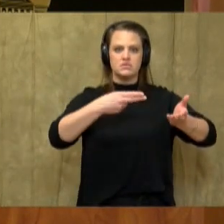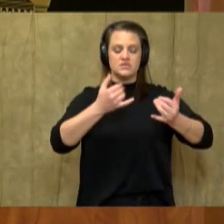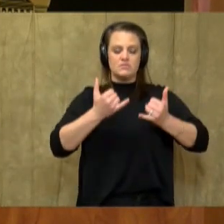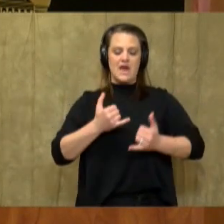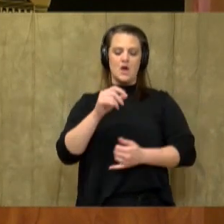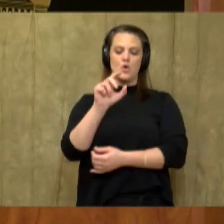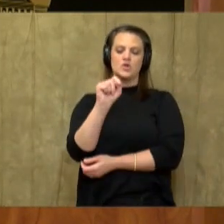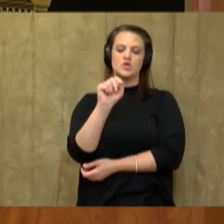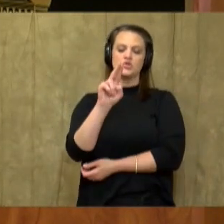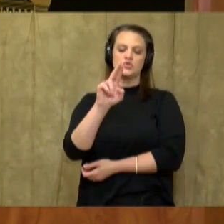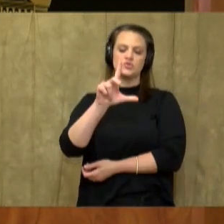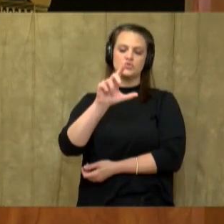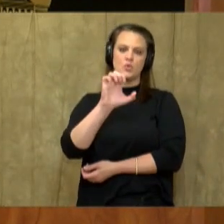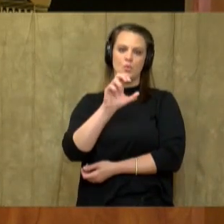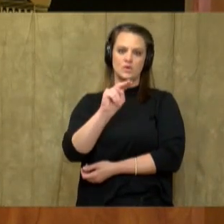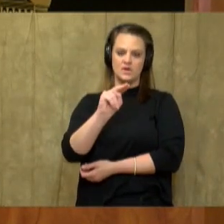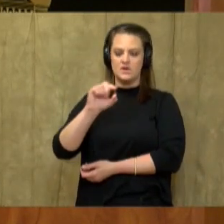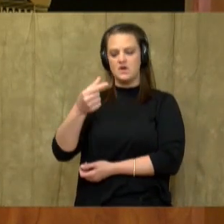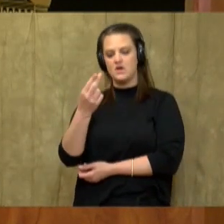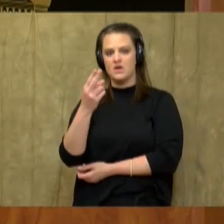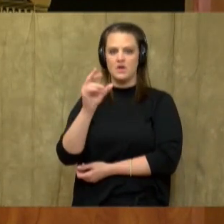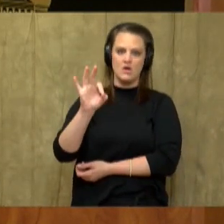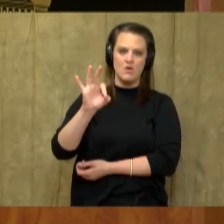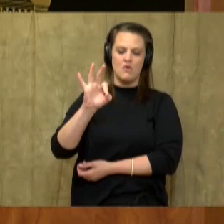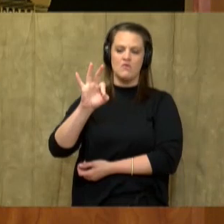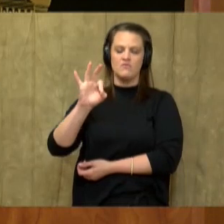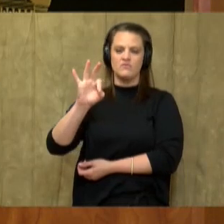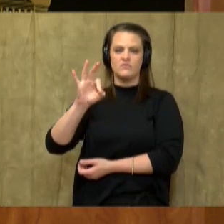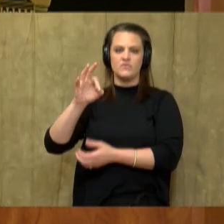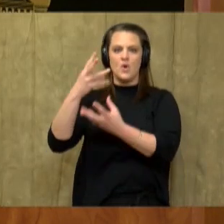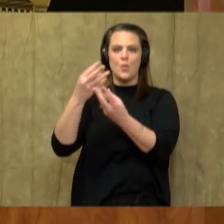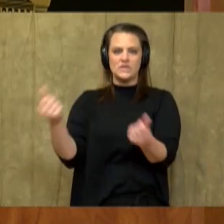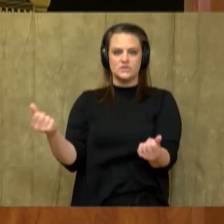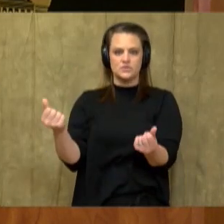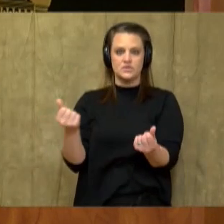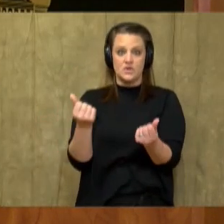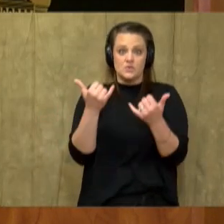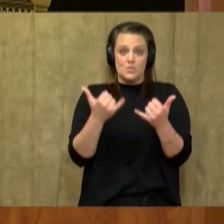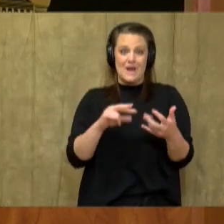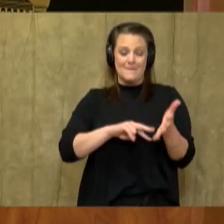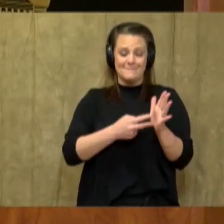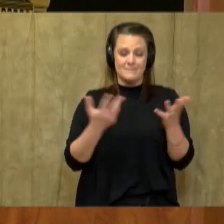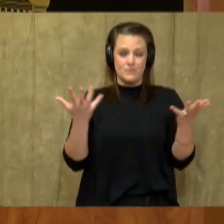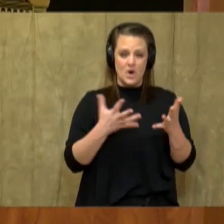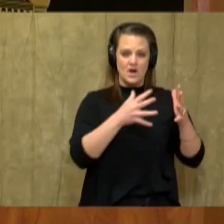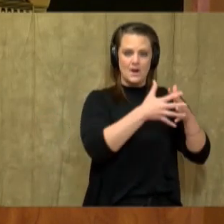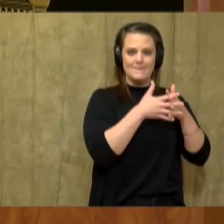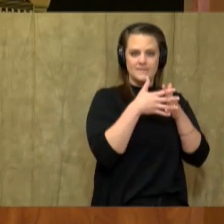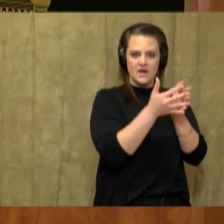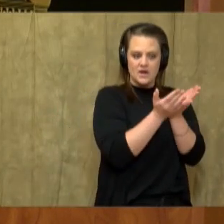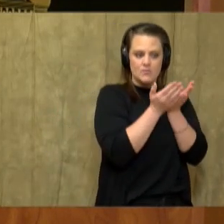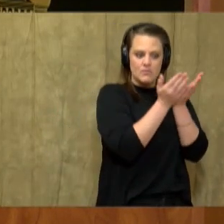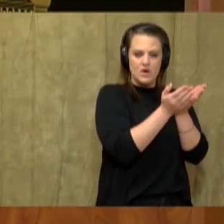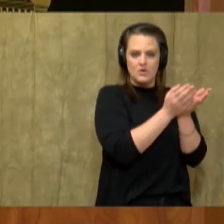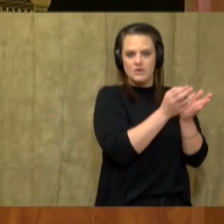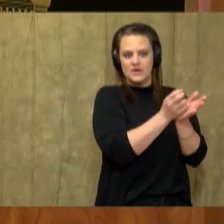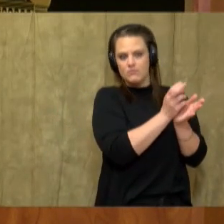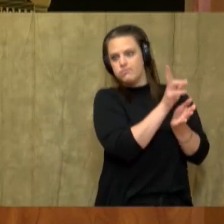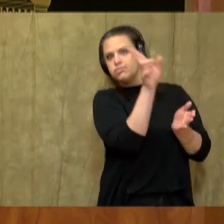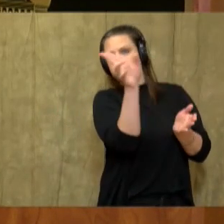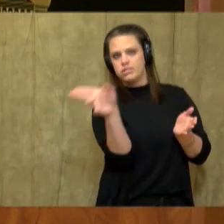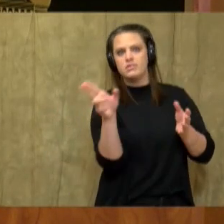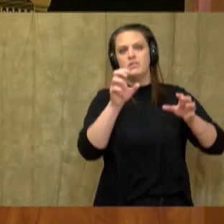Resolution, which allows U.S. ships to fire at will, and it also gives the U.S. president all